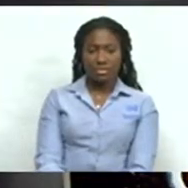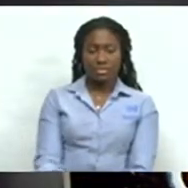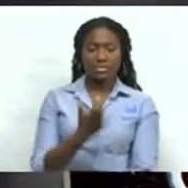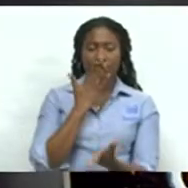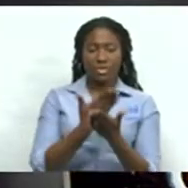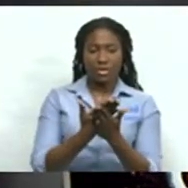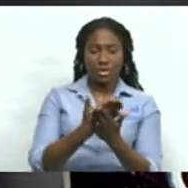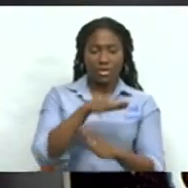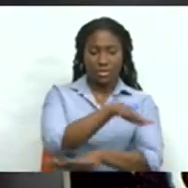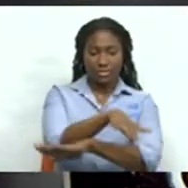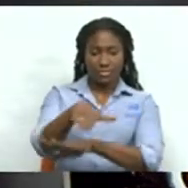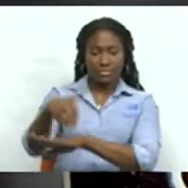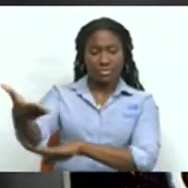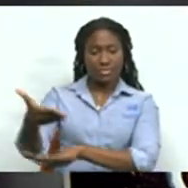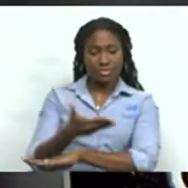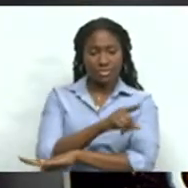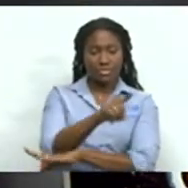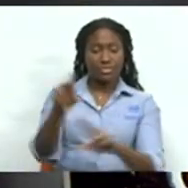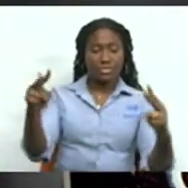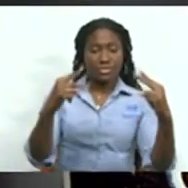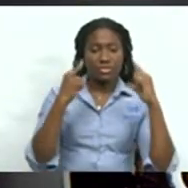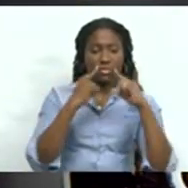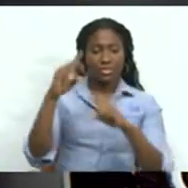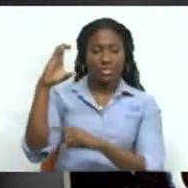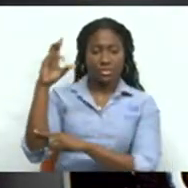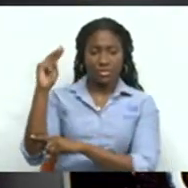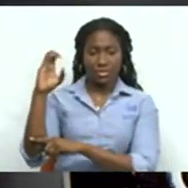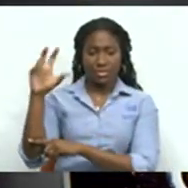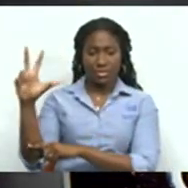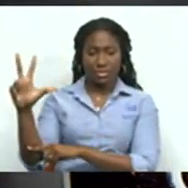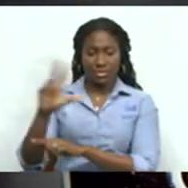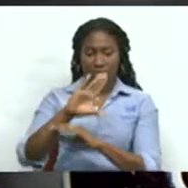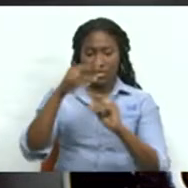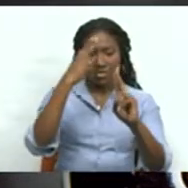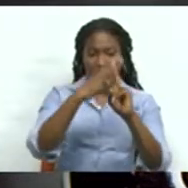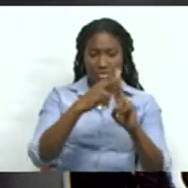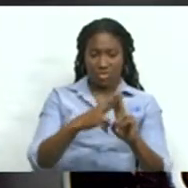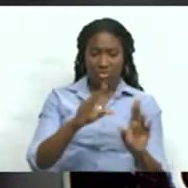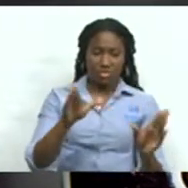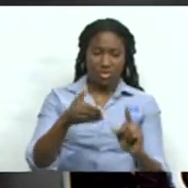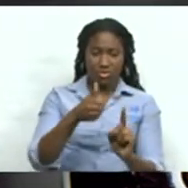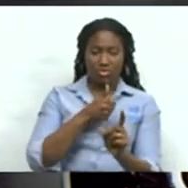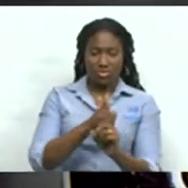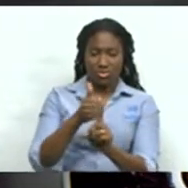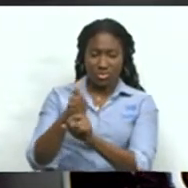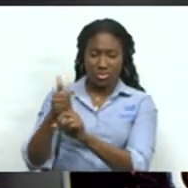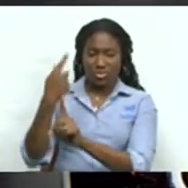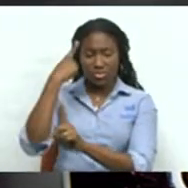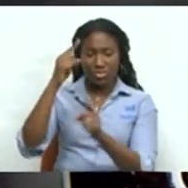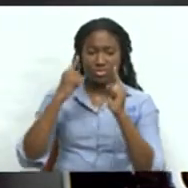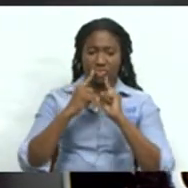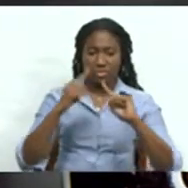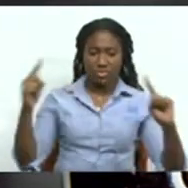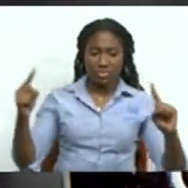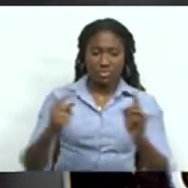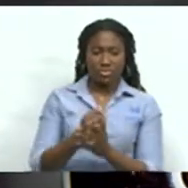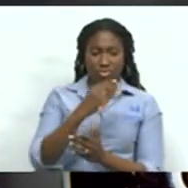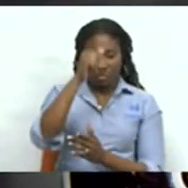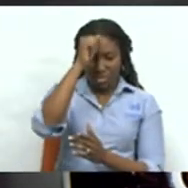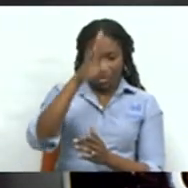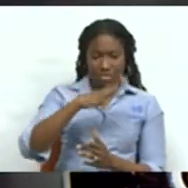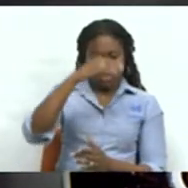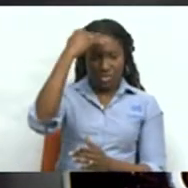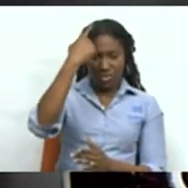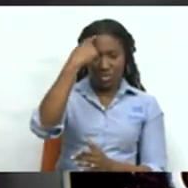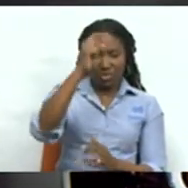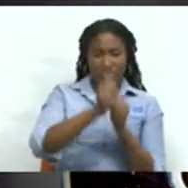Good evening and welcome. You're watching the 7 o'clock news on CNC3. I'm Ria Rambali. I'm Akash Samaru. Ryan Bechu has the evening off. I am